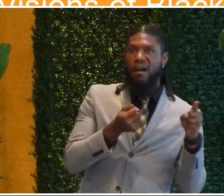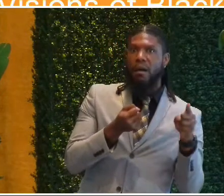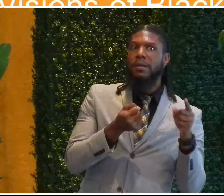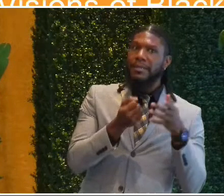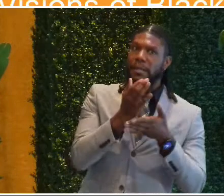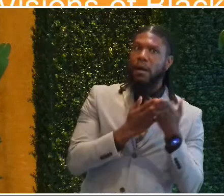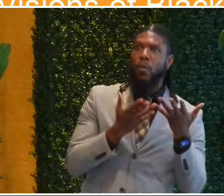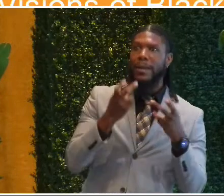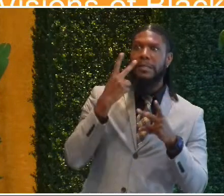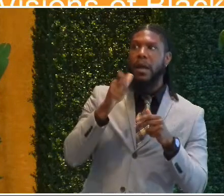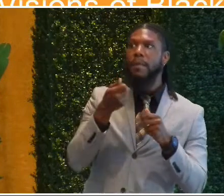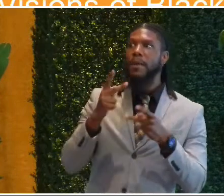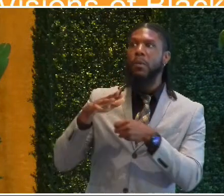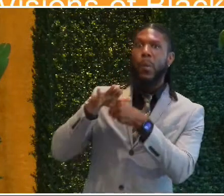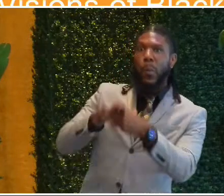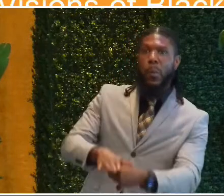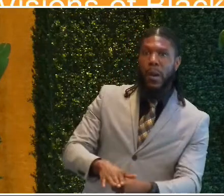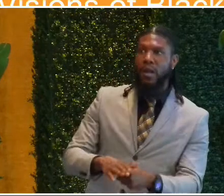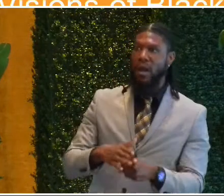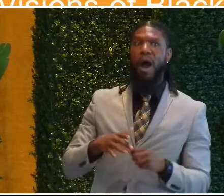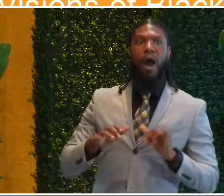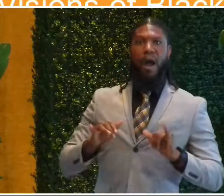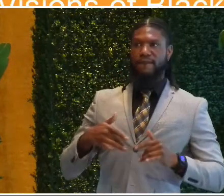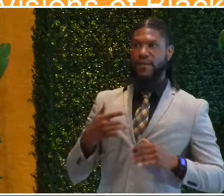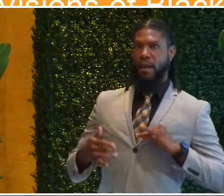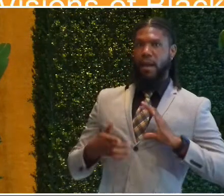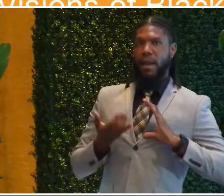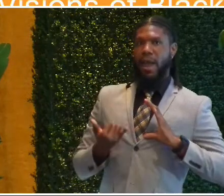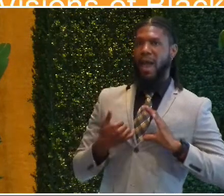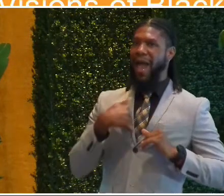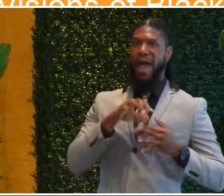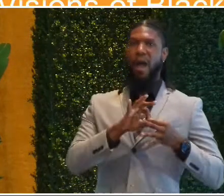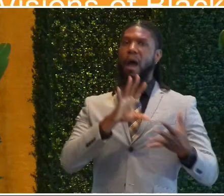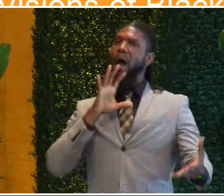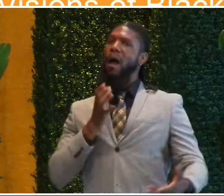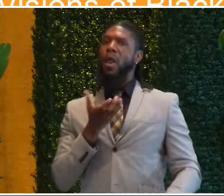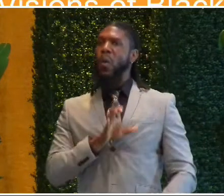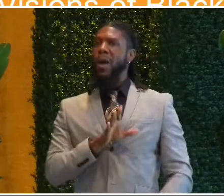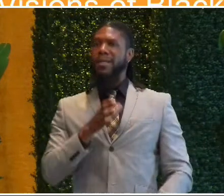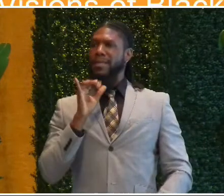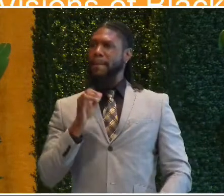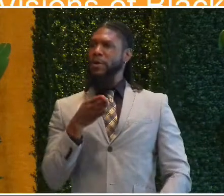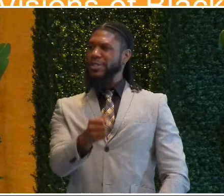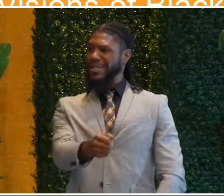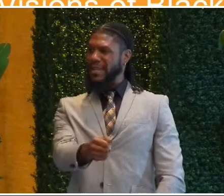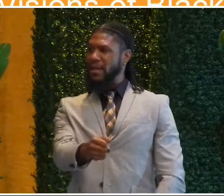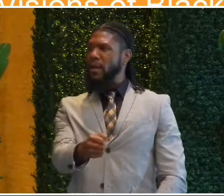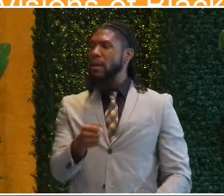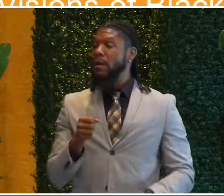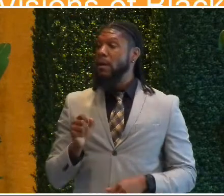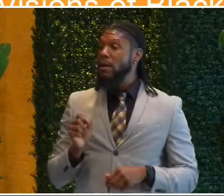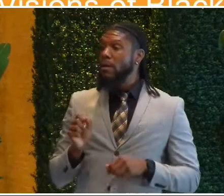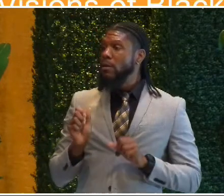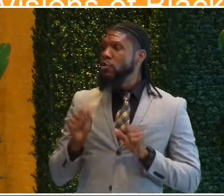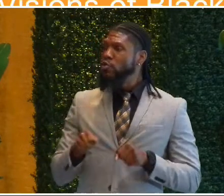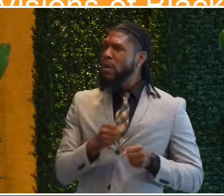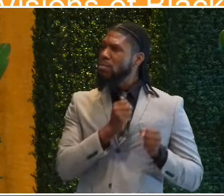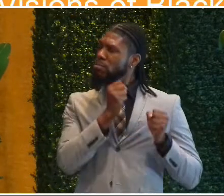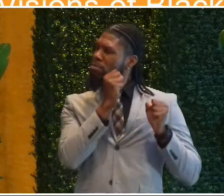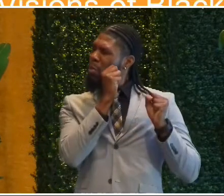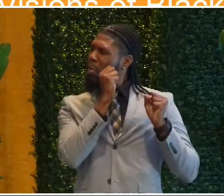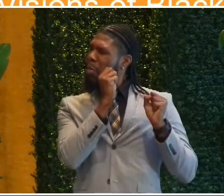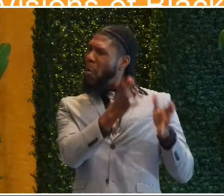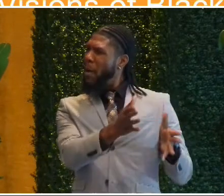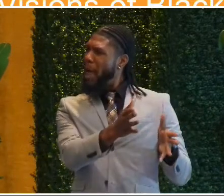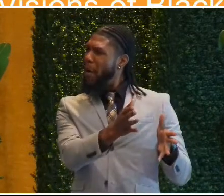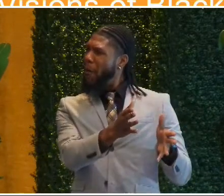I can feel better about myself and gain more benefits. That's bullshit. So you can just get rid of all of that stuff. It's